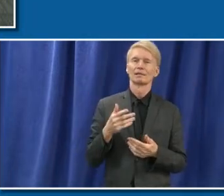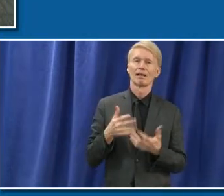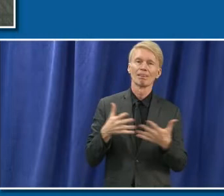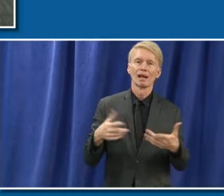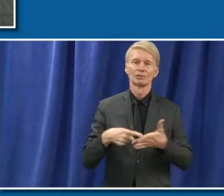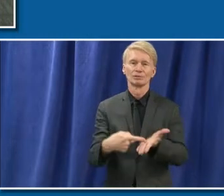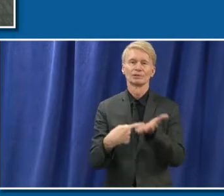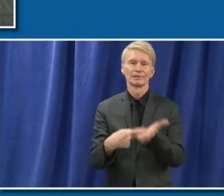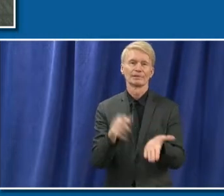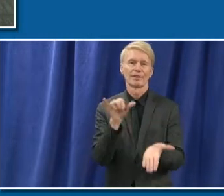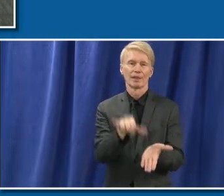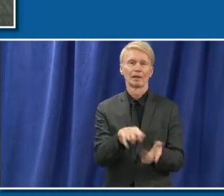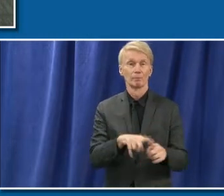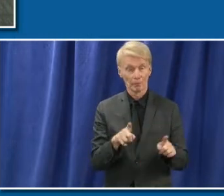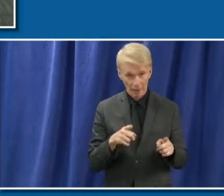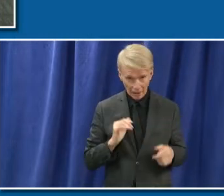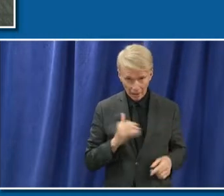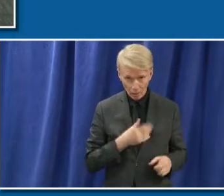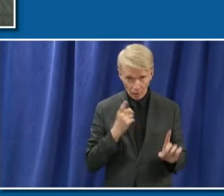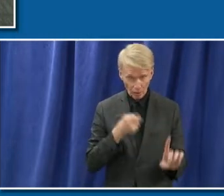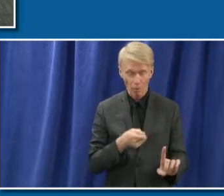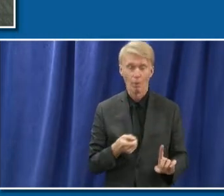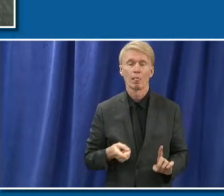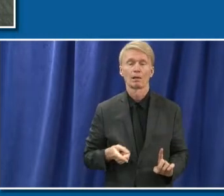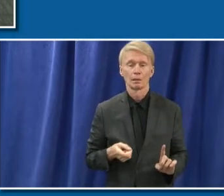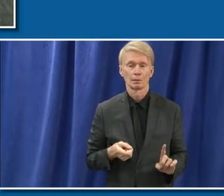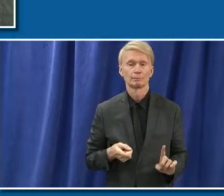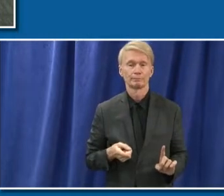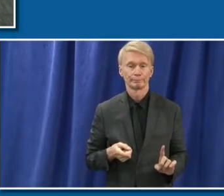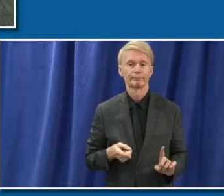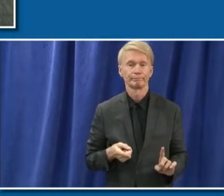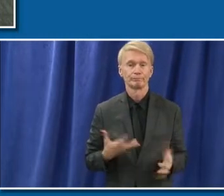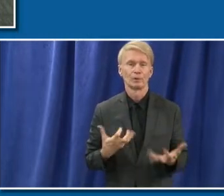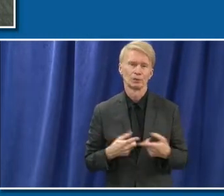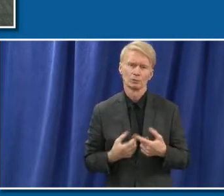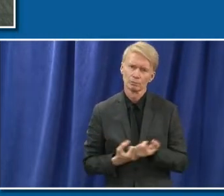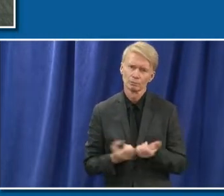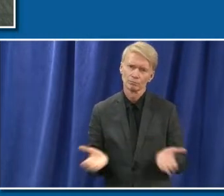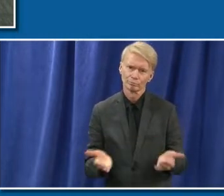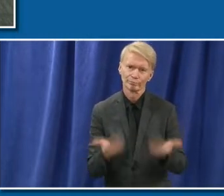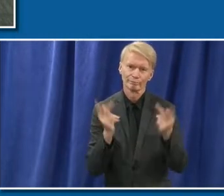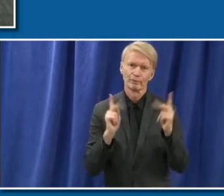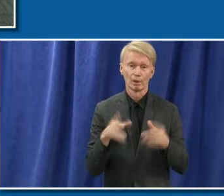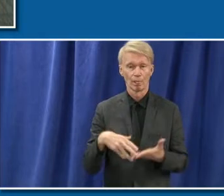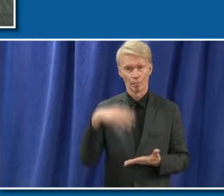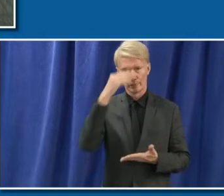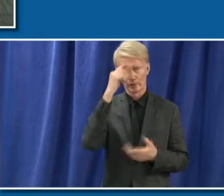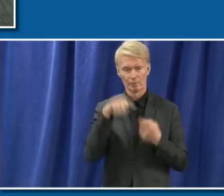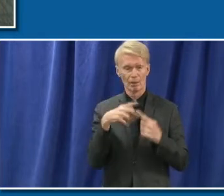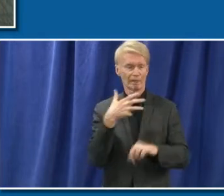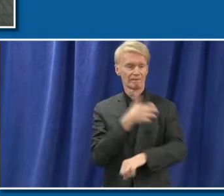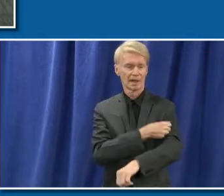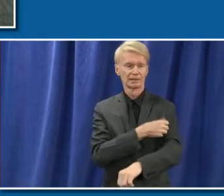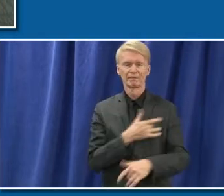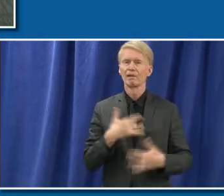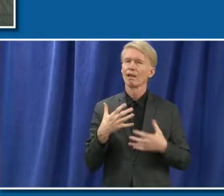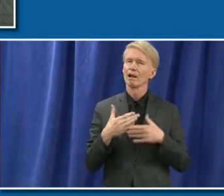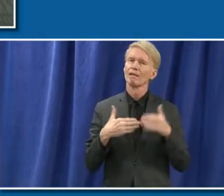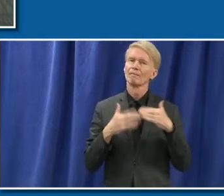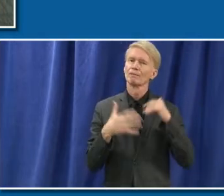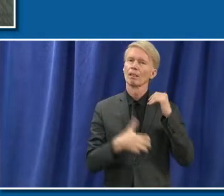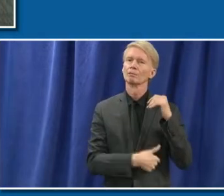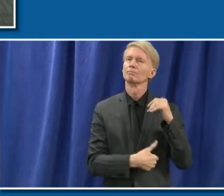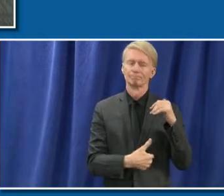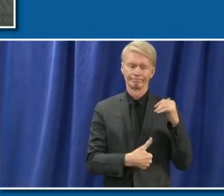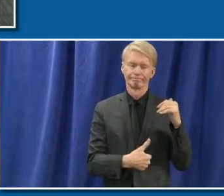But really, our goal at this point is to encourage people to learn about the vaccine, to feel confident in the